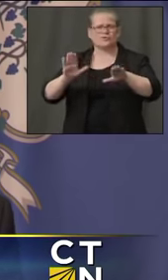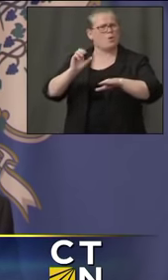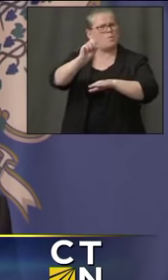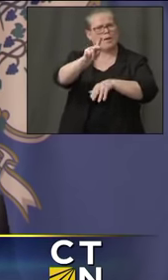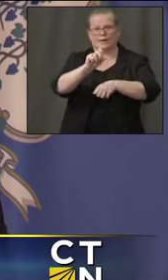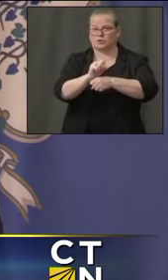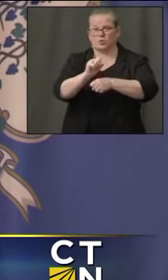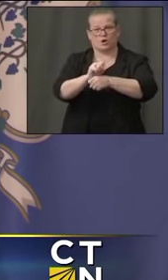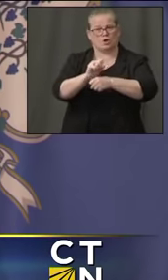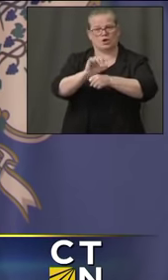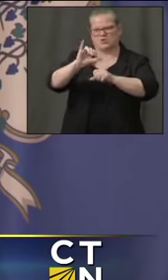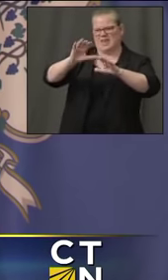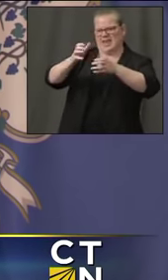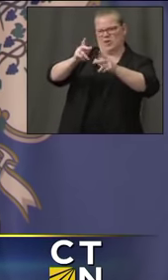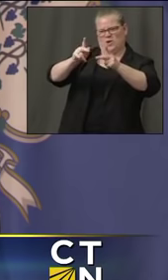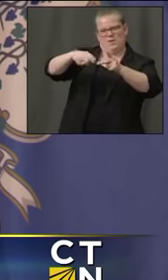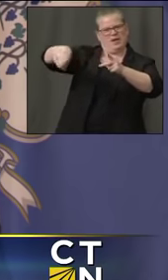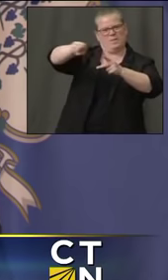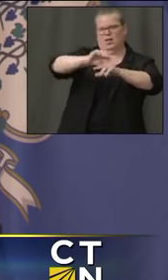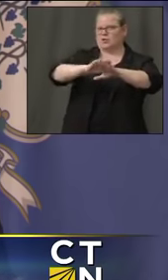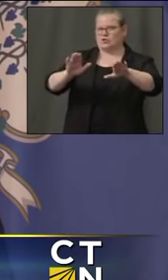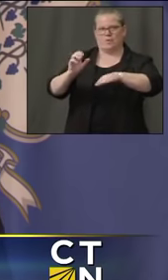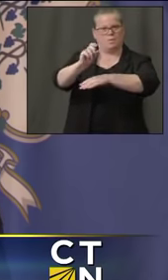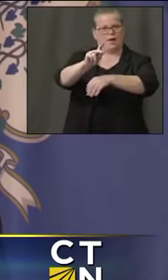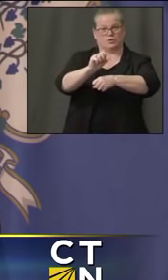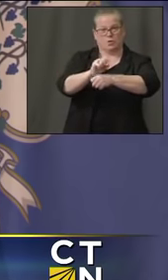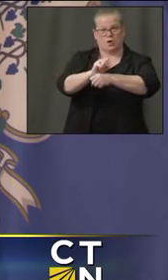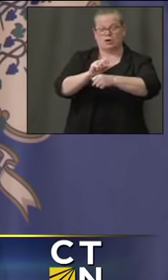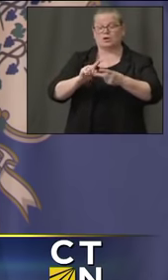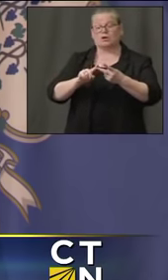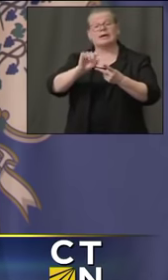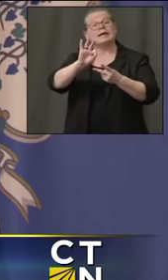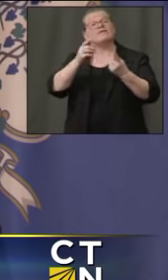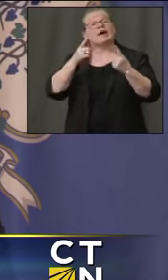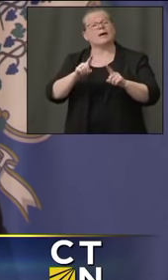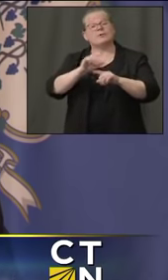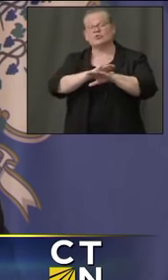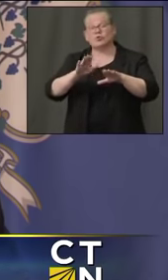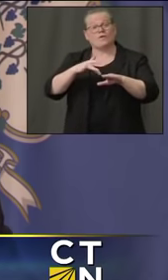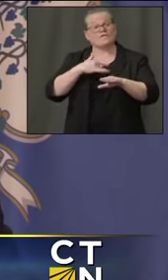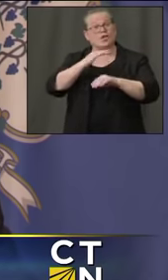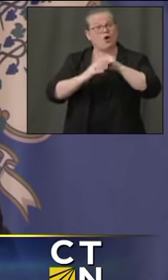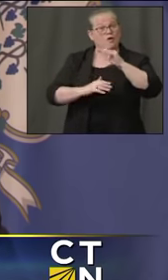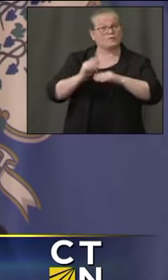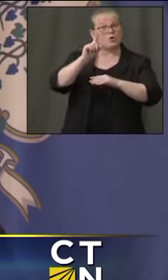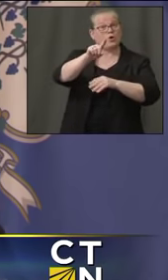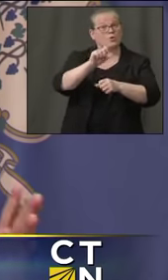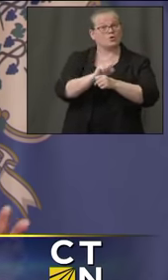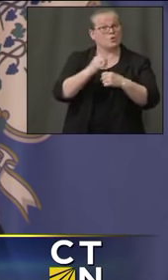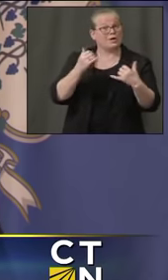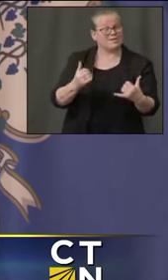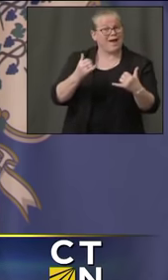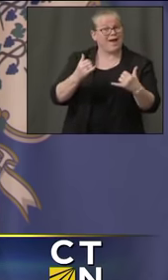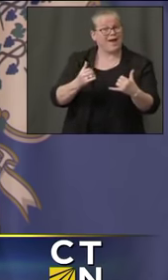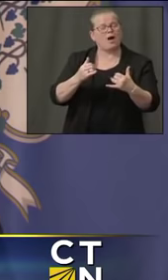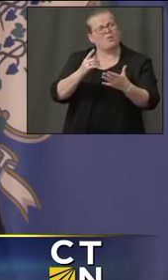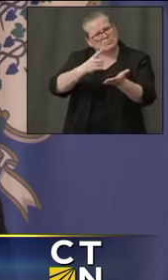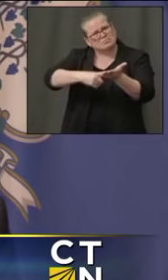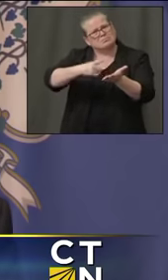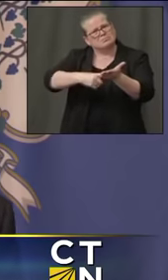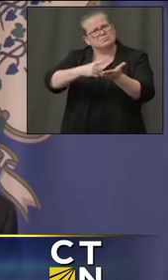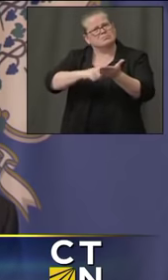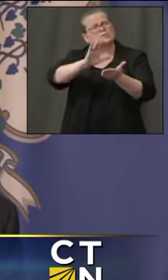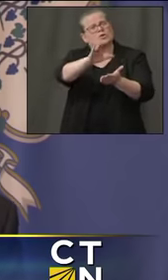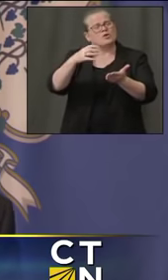feel comfortable going to work, you can't go to work now, work out with your employer. So maybe in 2 or 3 weeks, if you've worked out the child